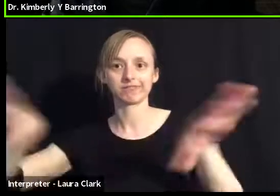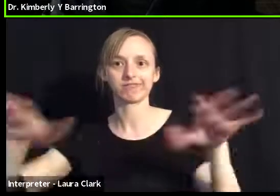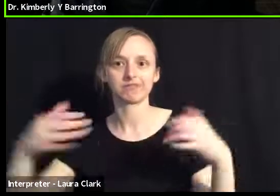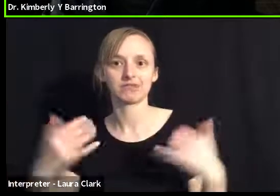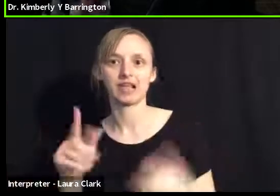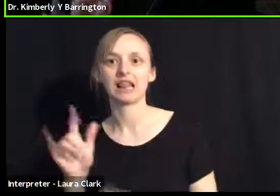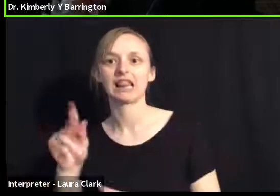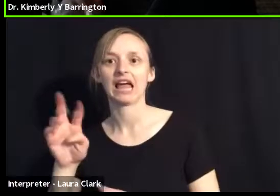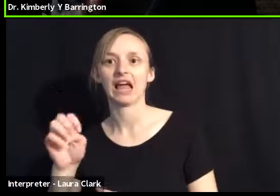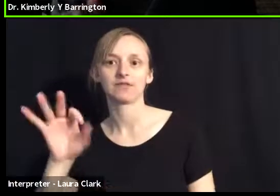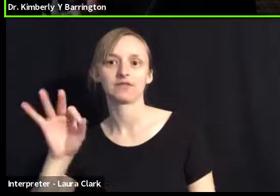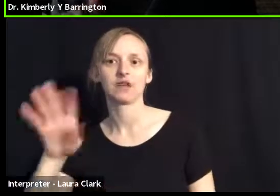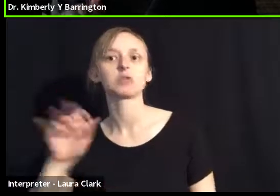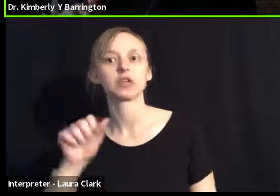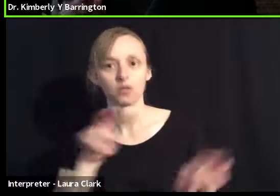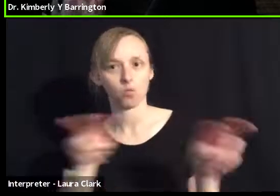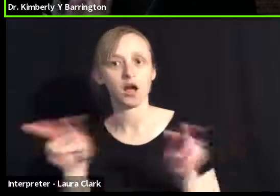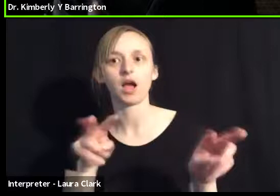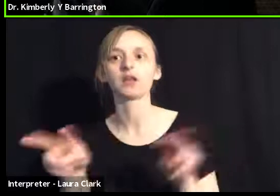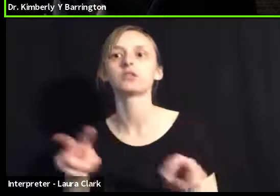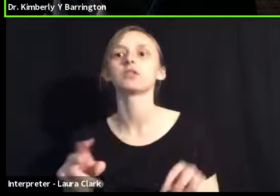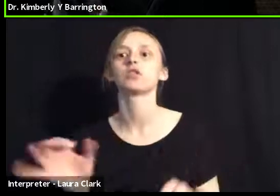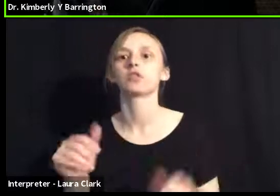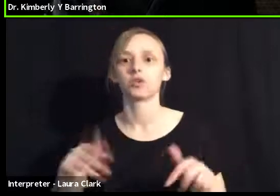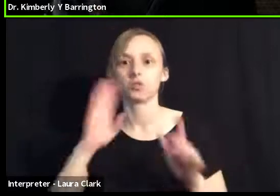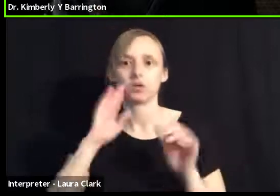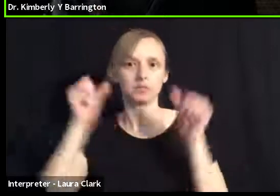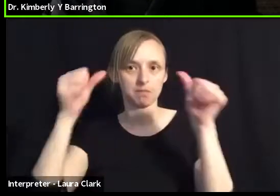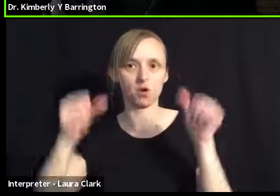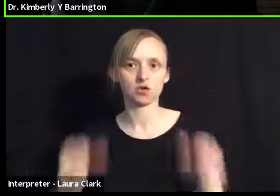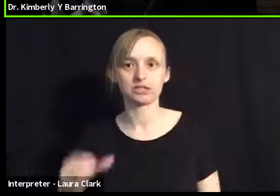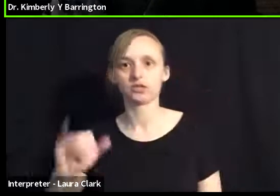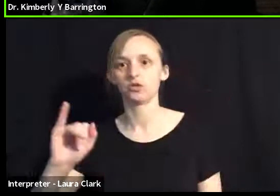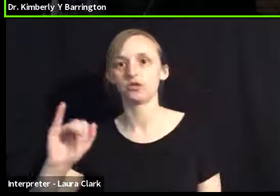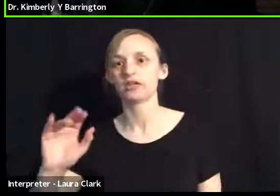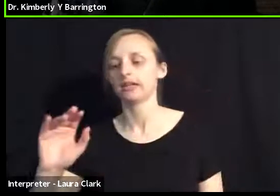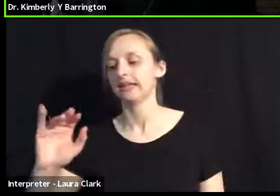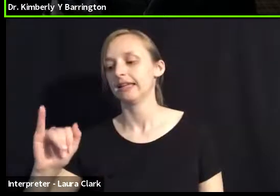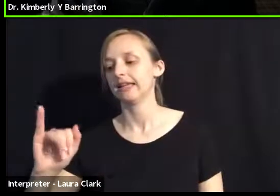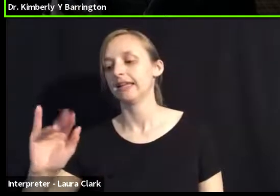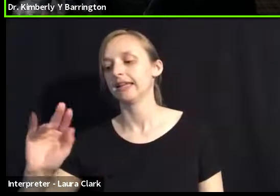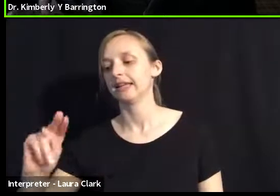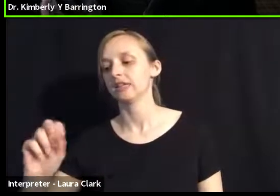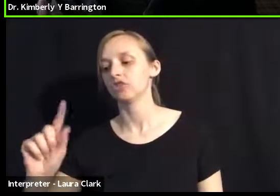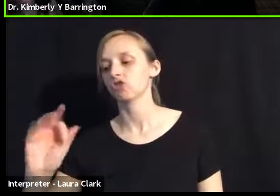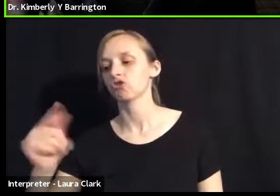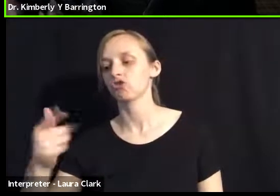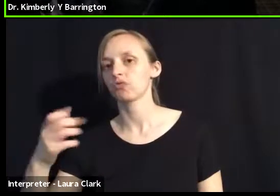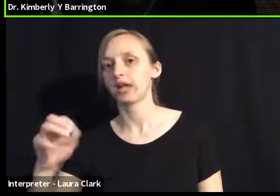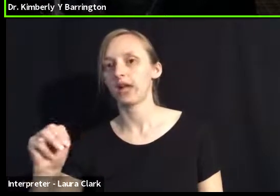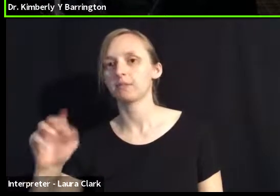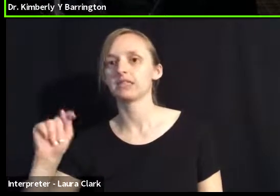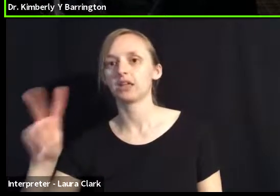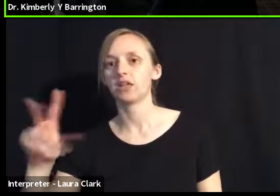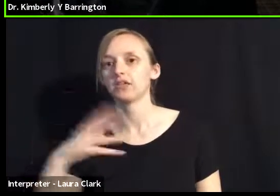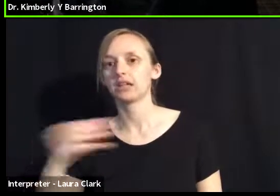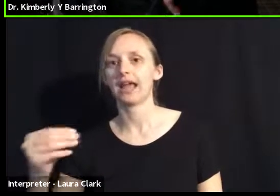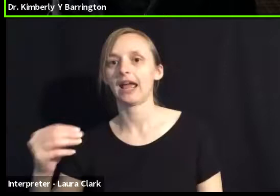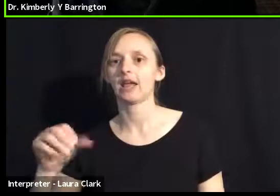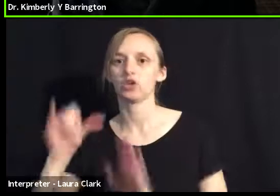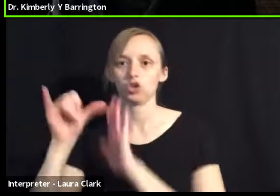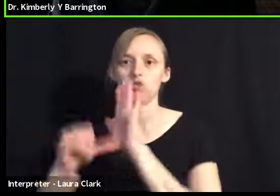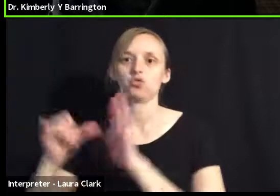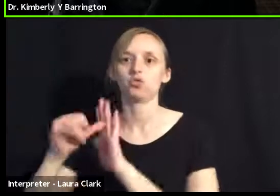this also will be posted to Instagram television as well as to YouTube. So you can watch it other